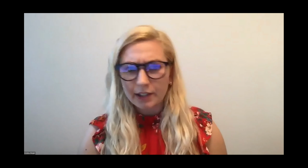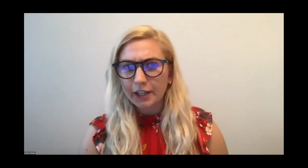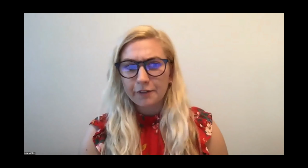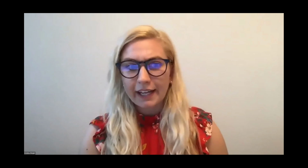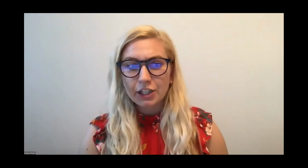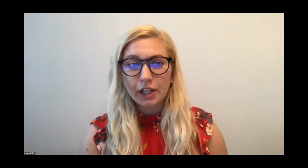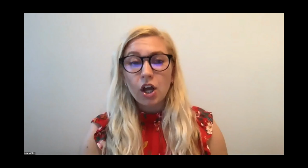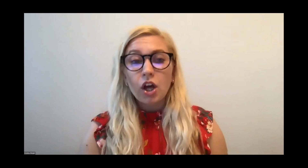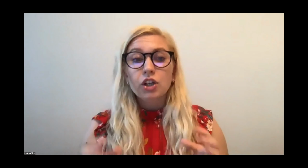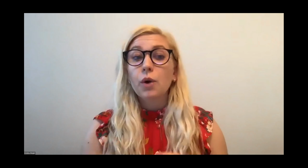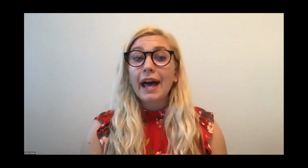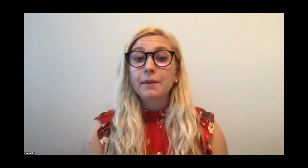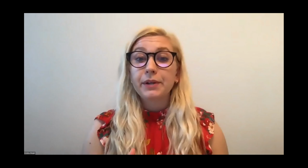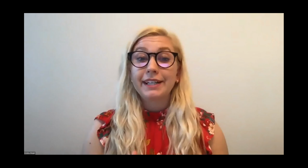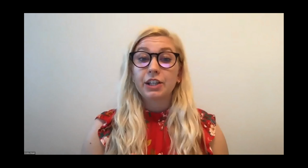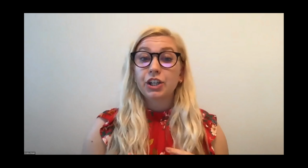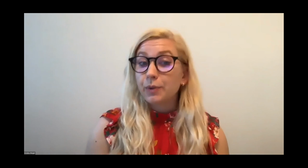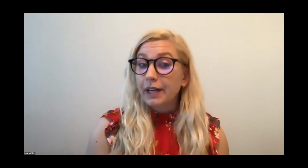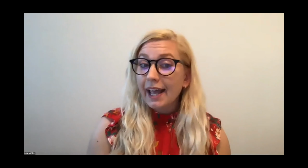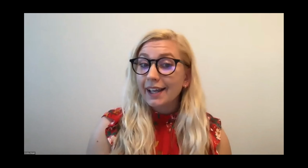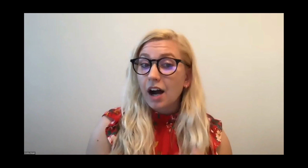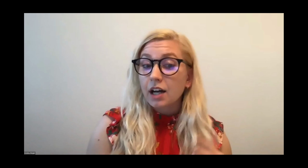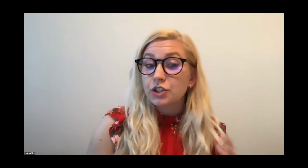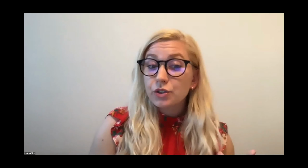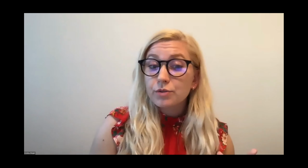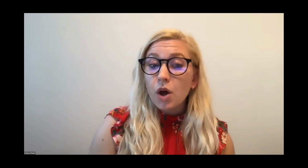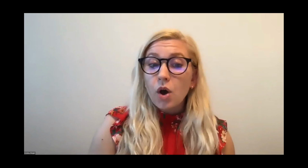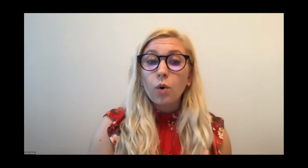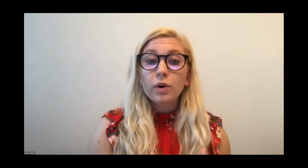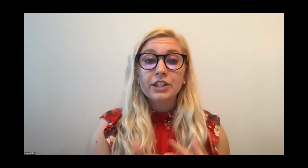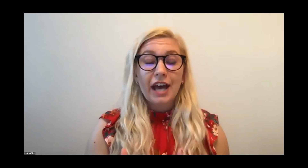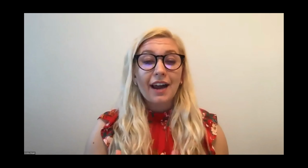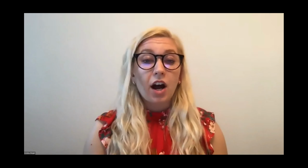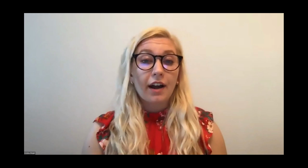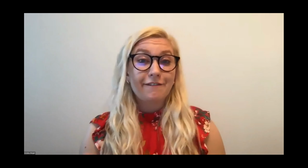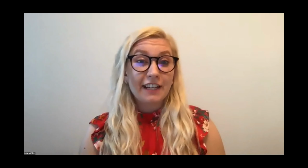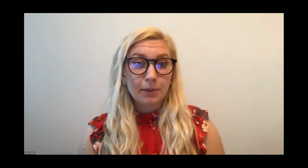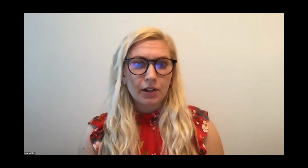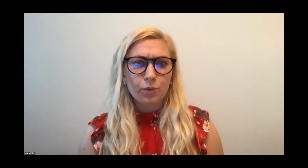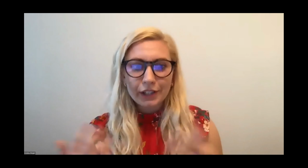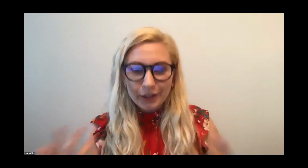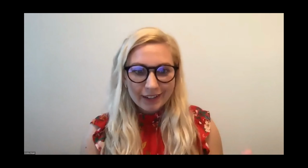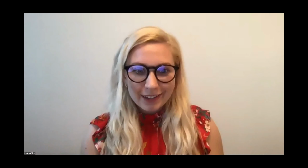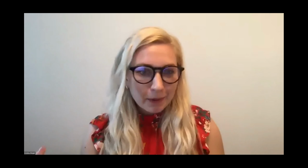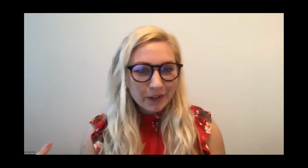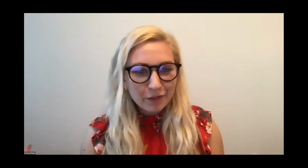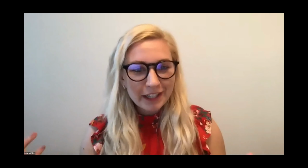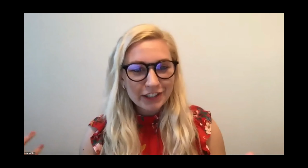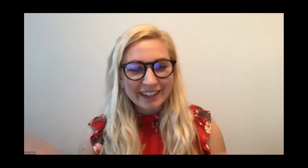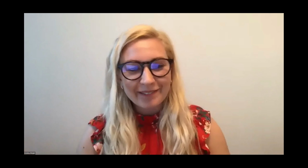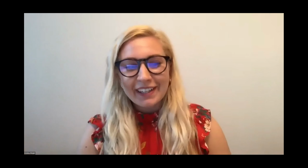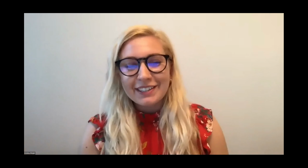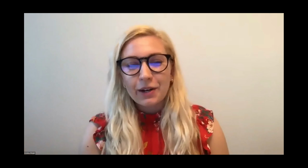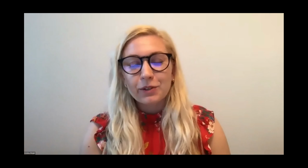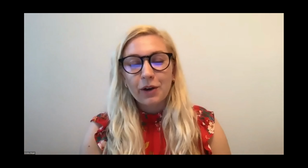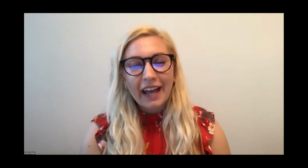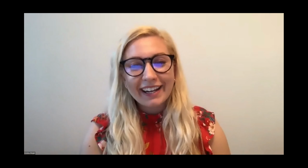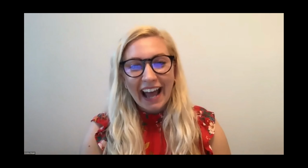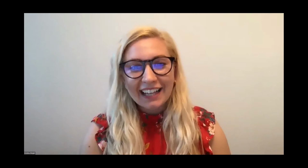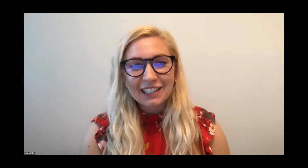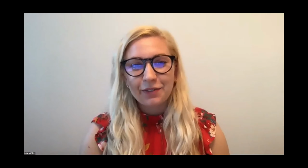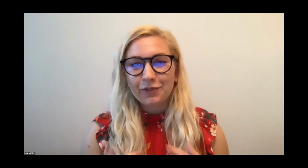little bit more clarification, go ahead and put it in the Q&A on Zoom or the chat on Facebook when you need a little bit more information. So